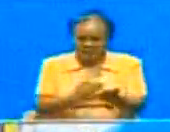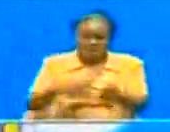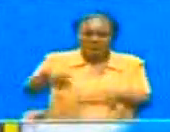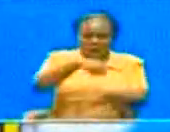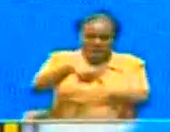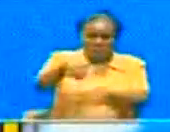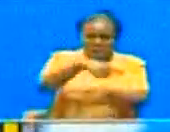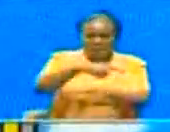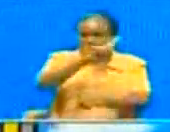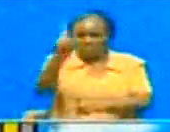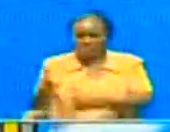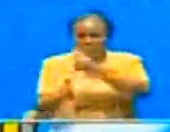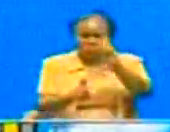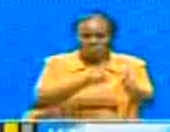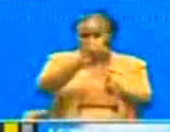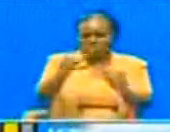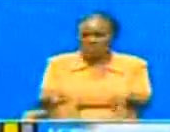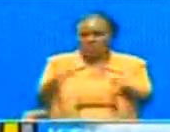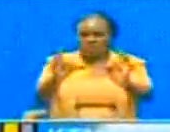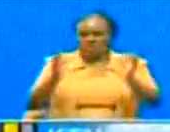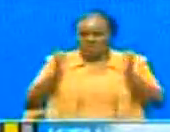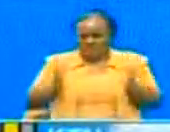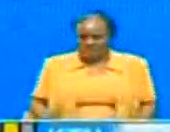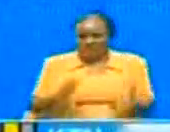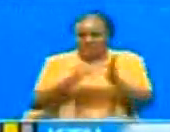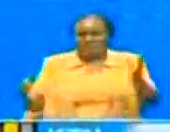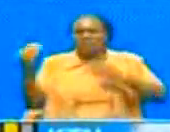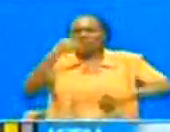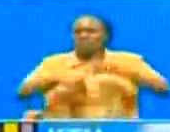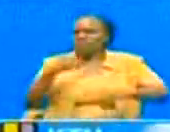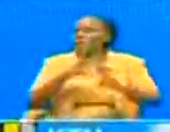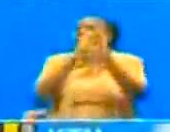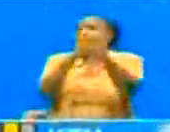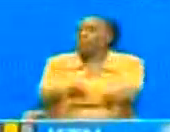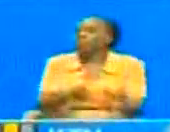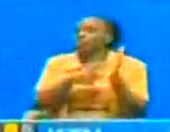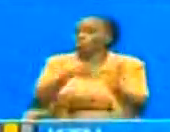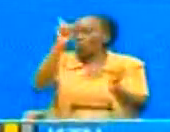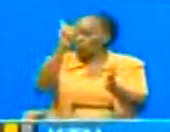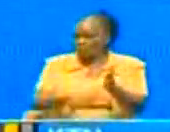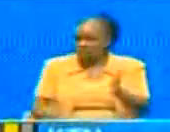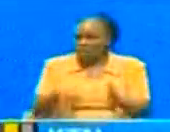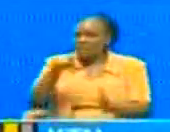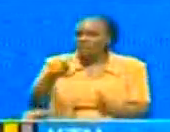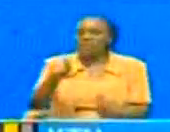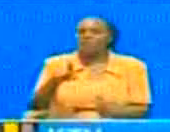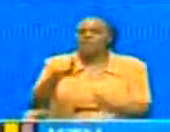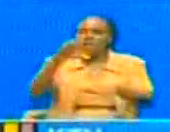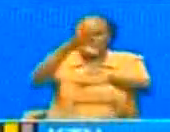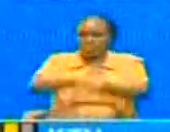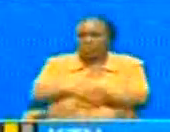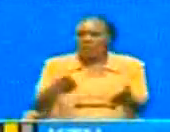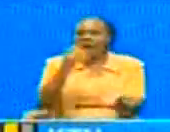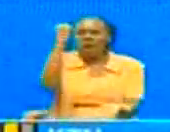grilling by officials at the Ethics and Anti-Corruption Commission. According to reports, detectives are said to have ambushed him at